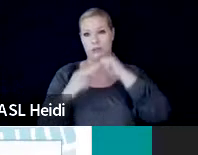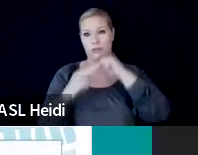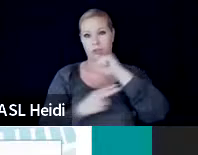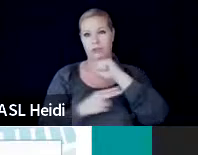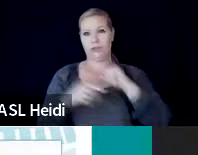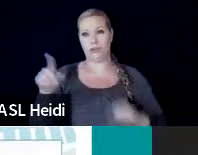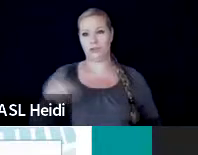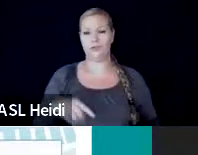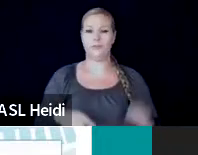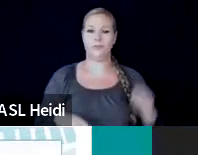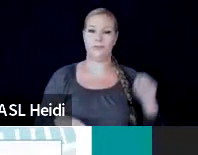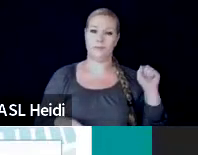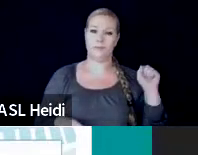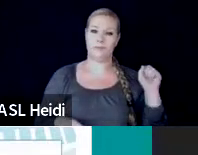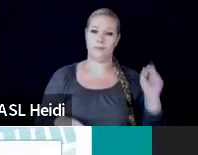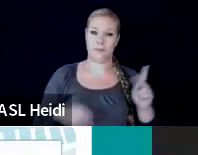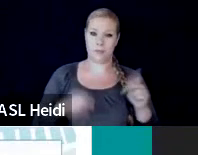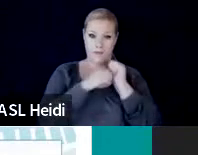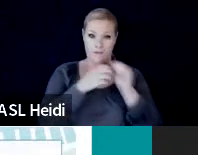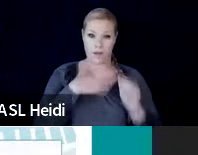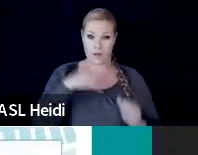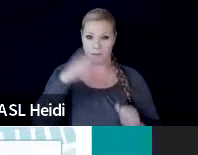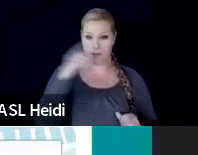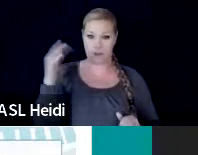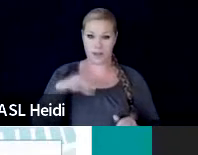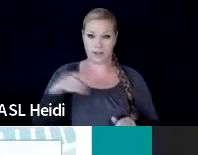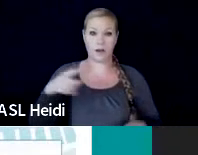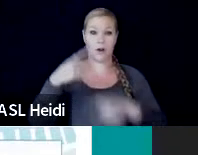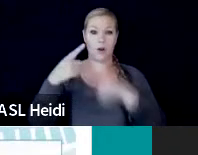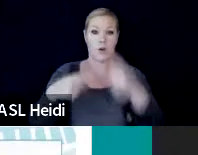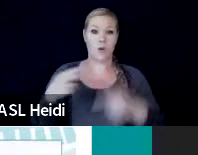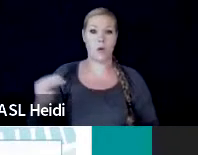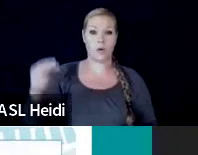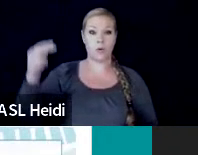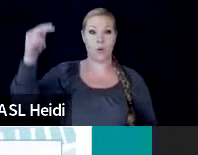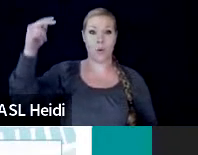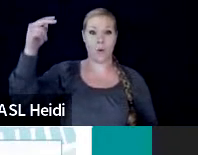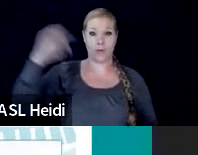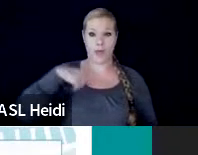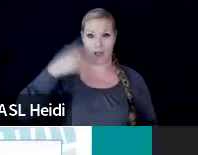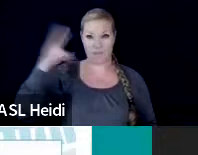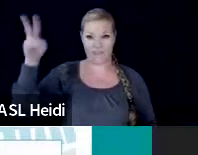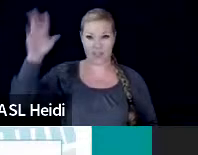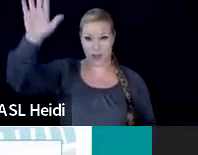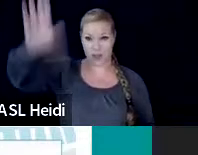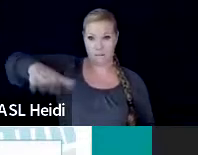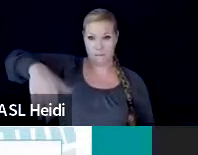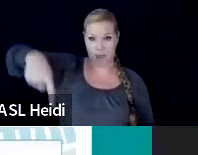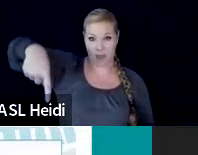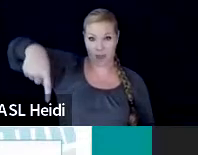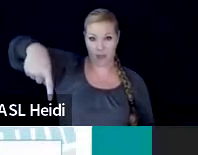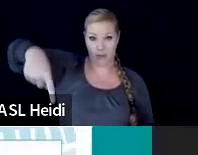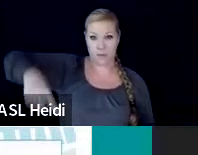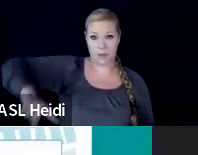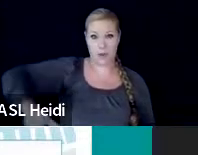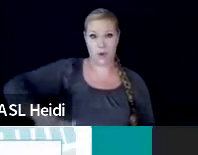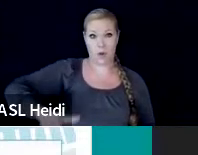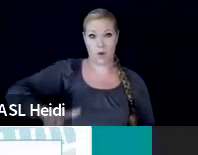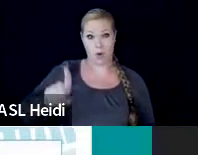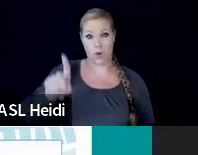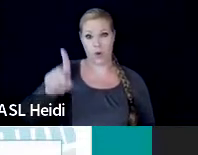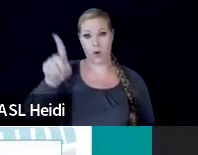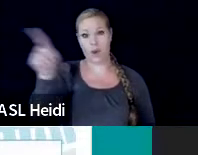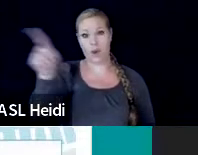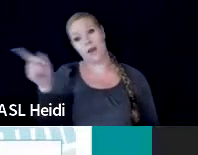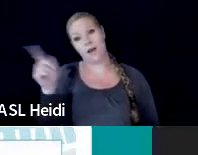So I'll do a quick follow my cursor again. If you were going northbound, I'm just down at the bottom of the page, I would exit where you